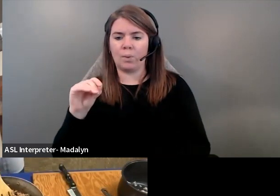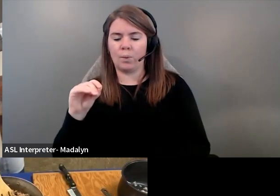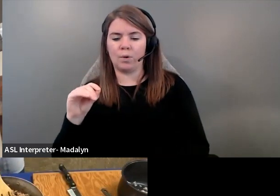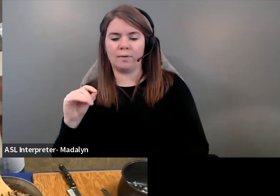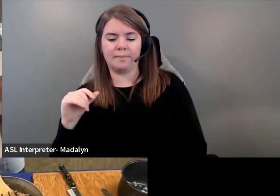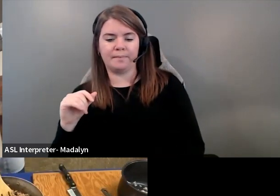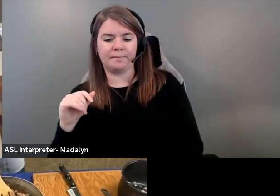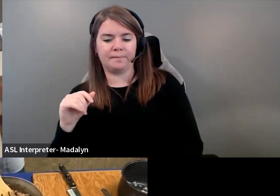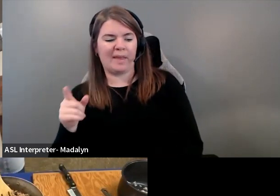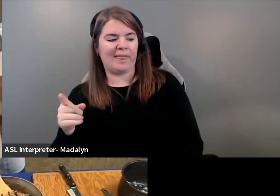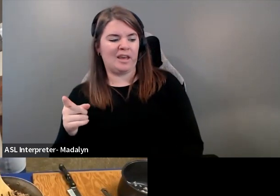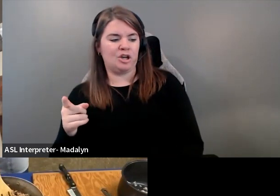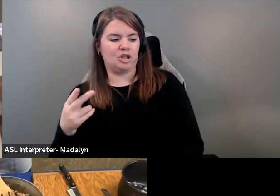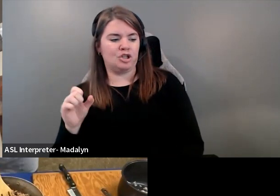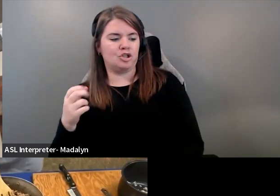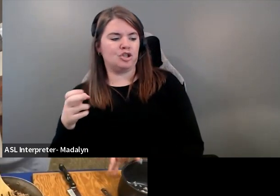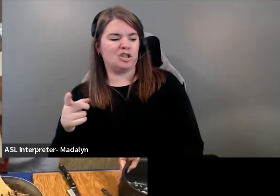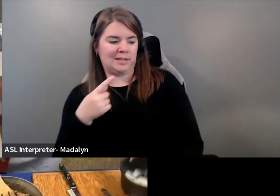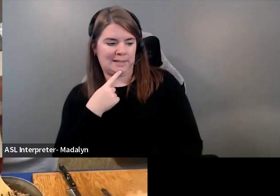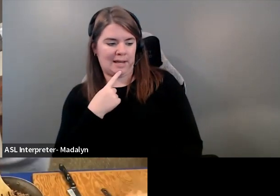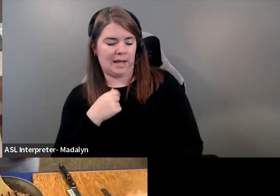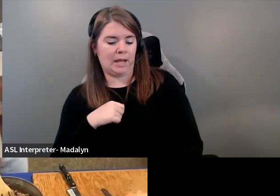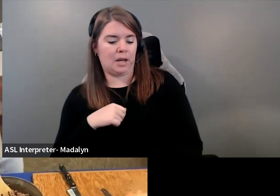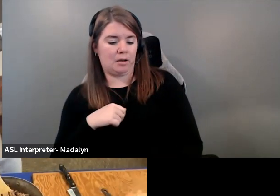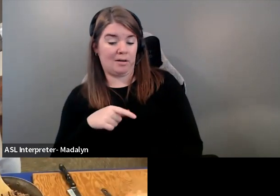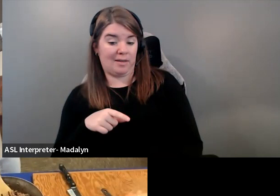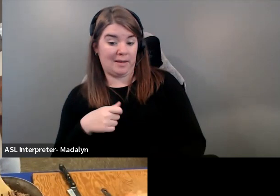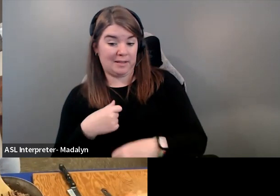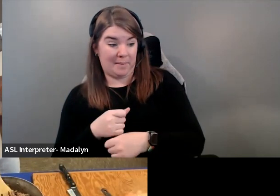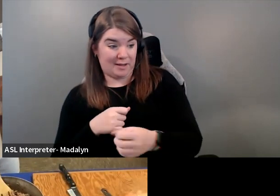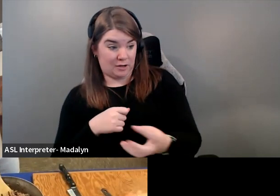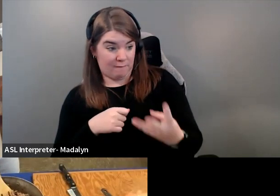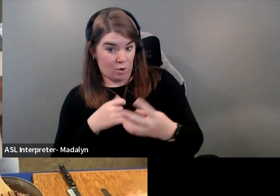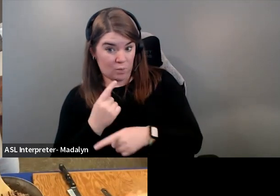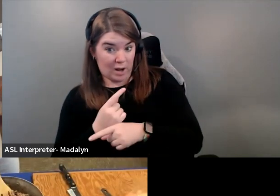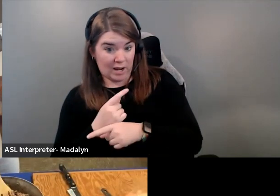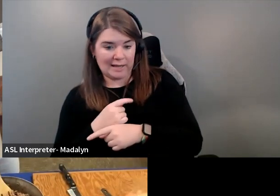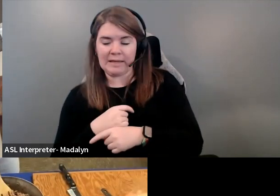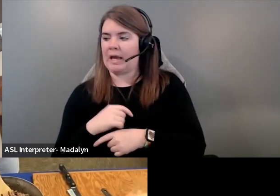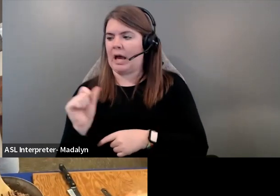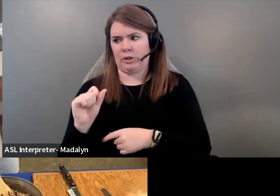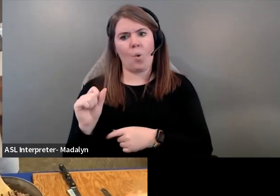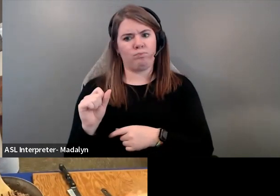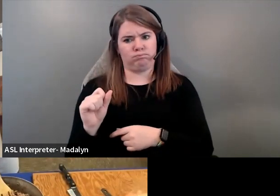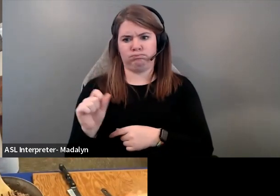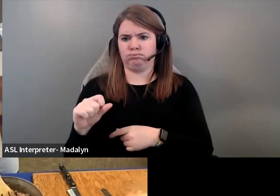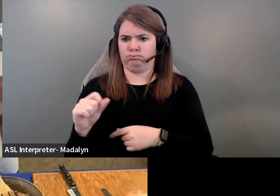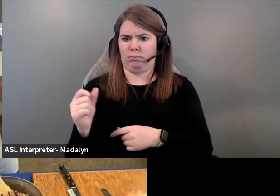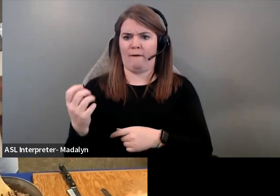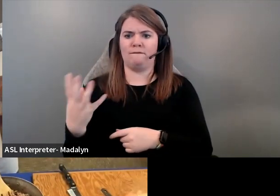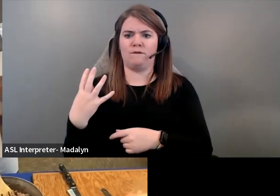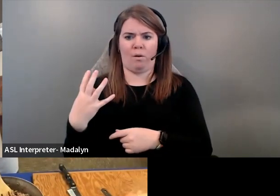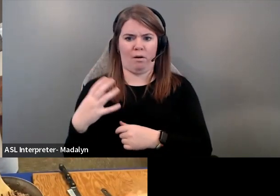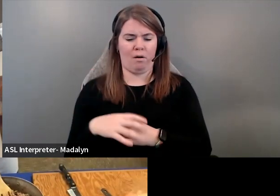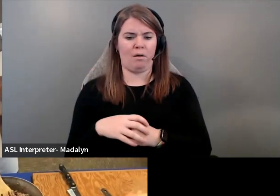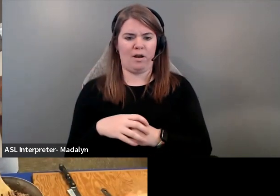They said, she said this makes 4, correct? Yeah, easy for, like,